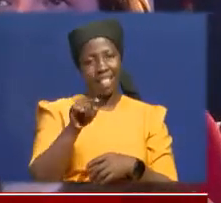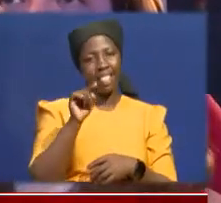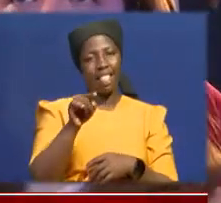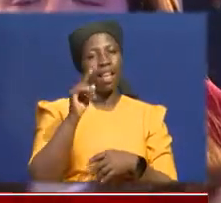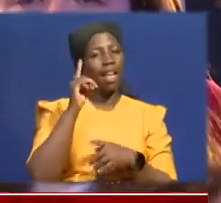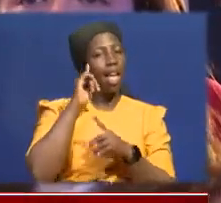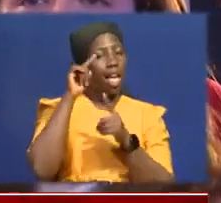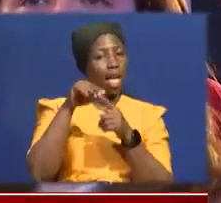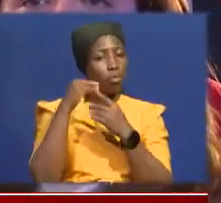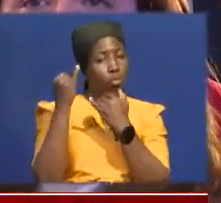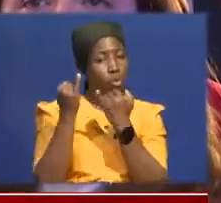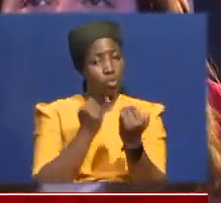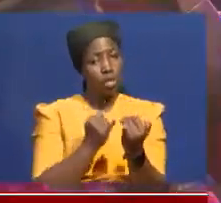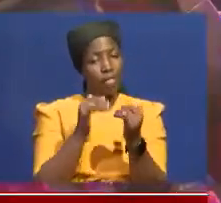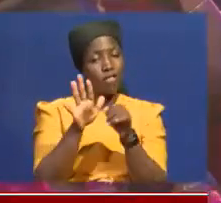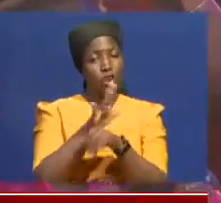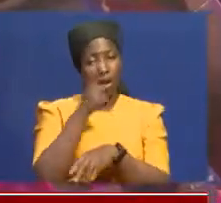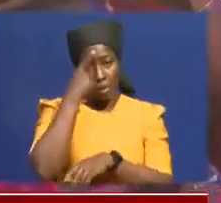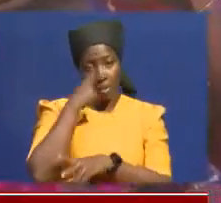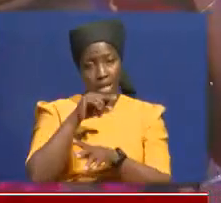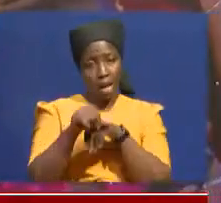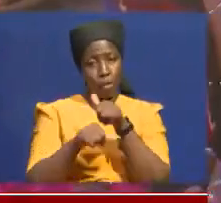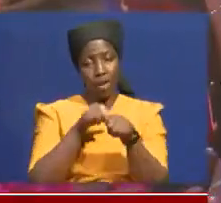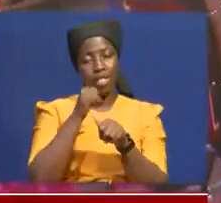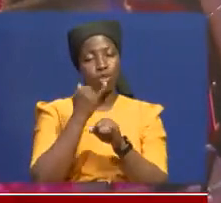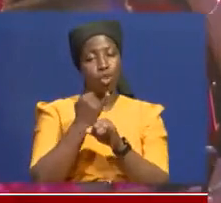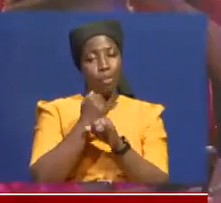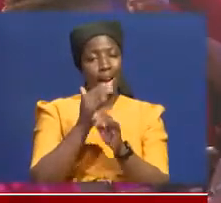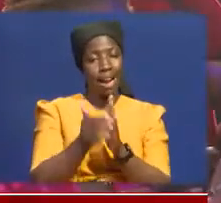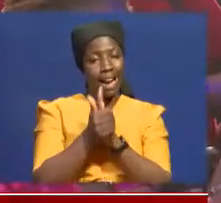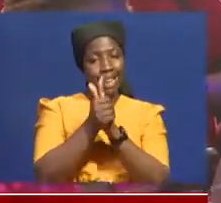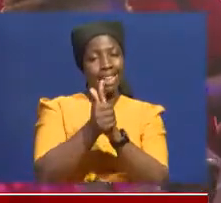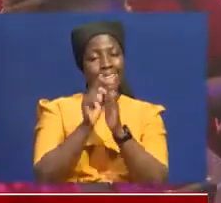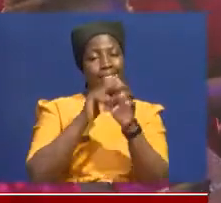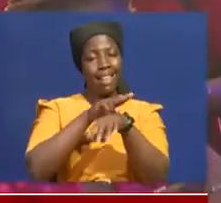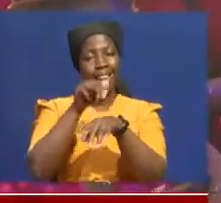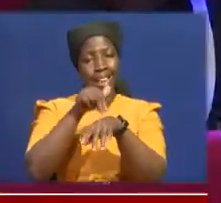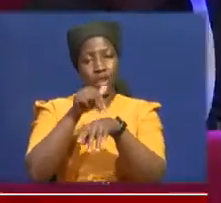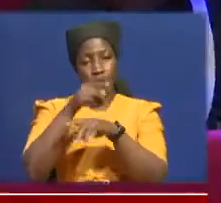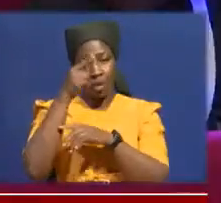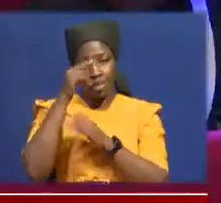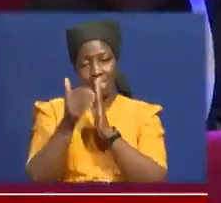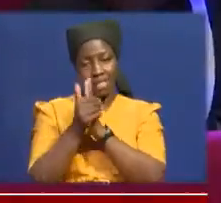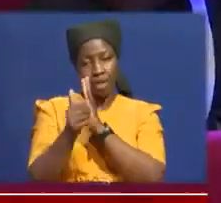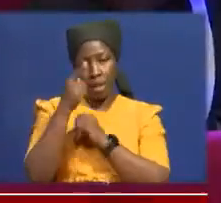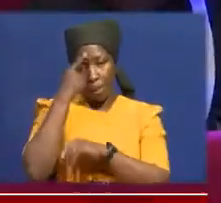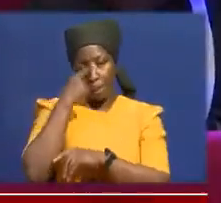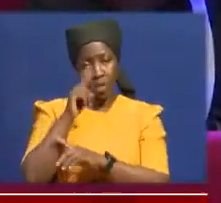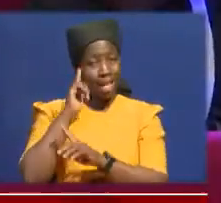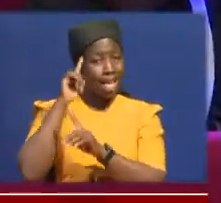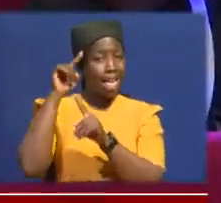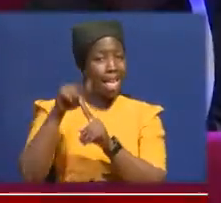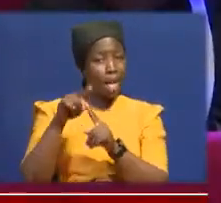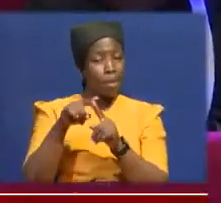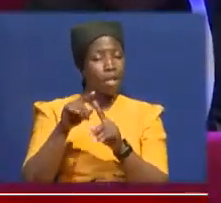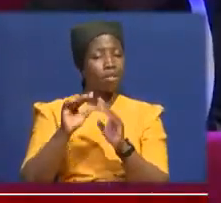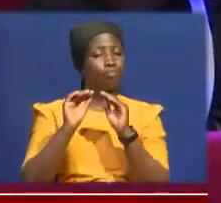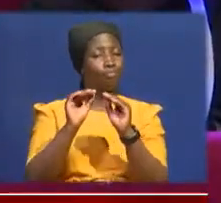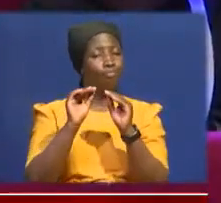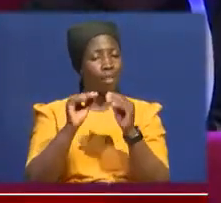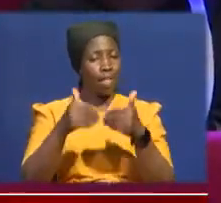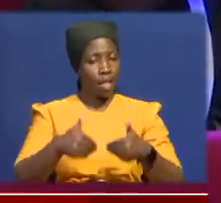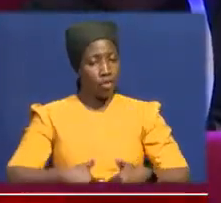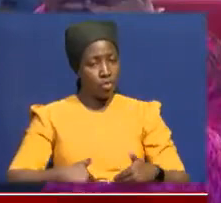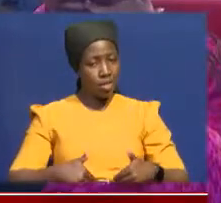introduce a comprehensive policy on career guidance in national skills policy in a move geared towards equipping the youth with the